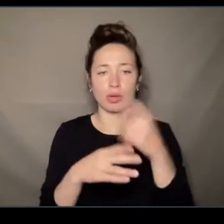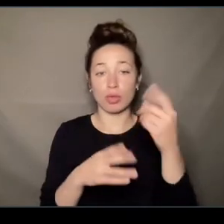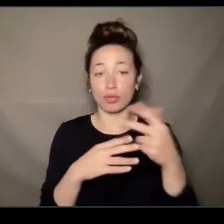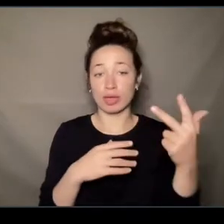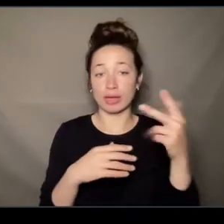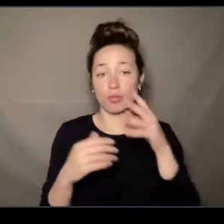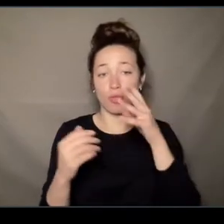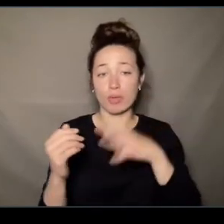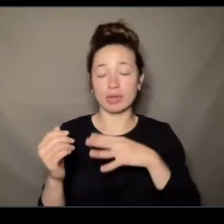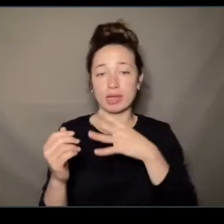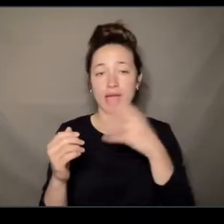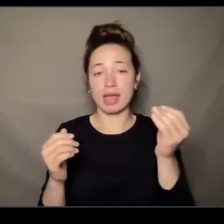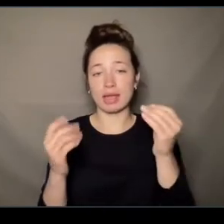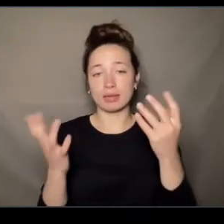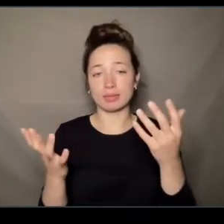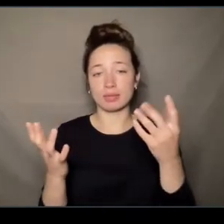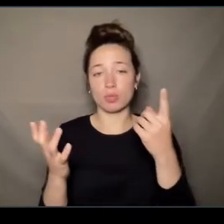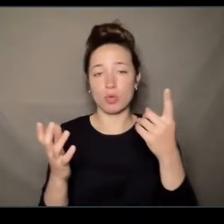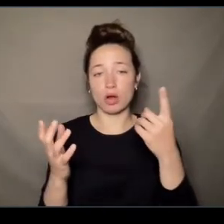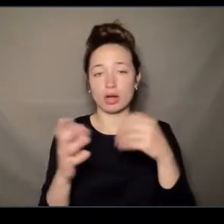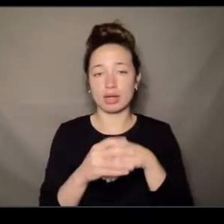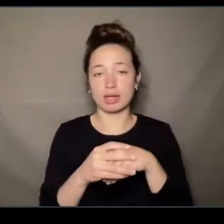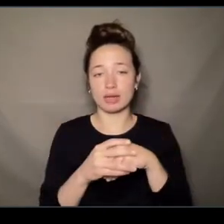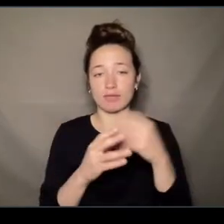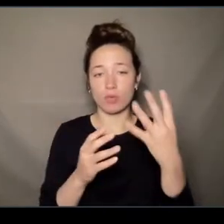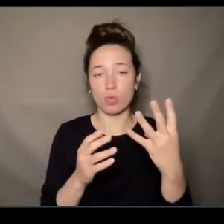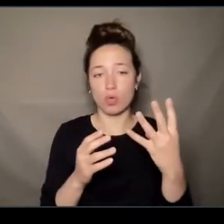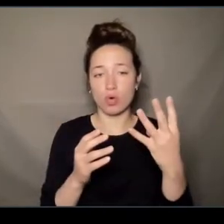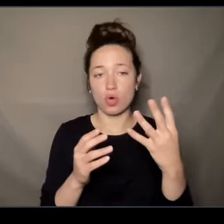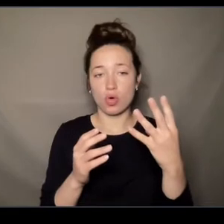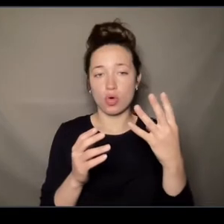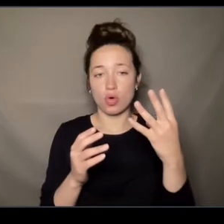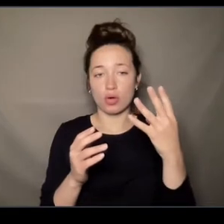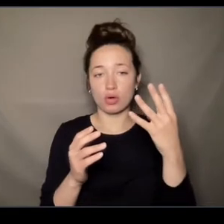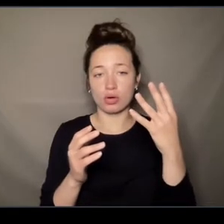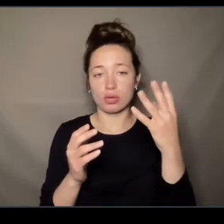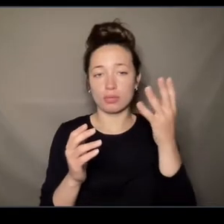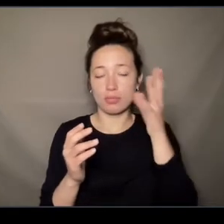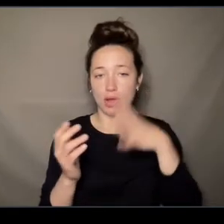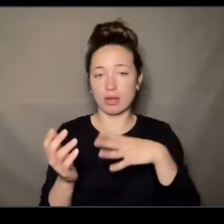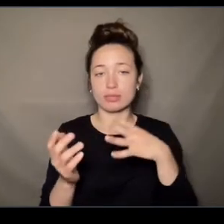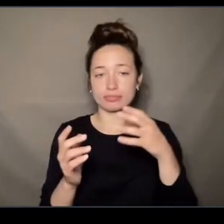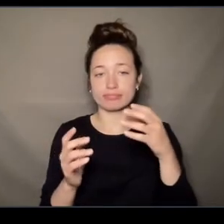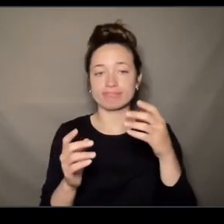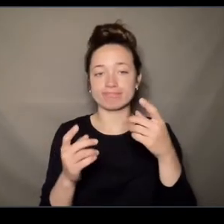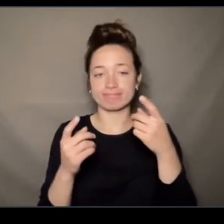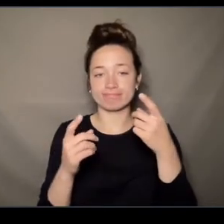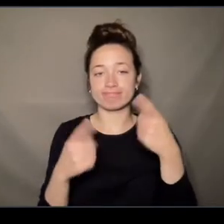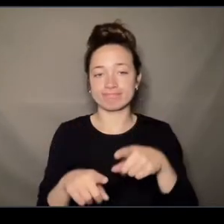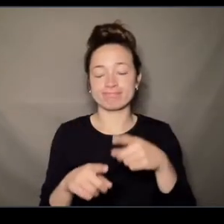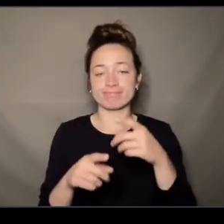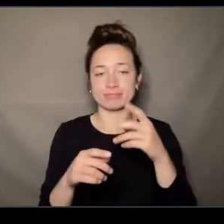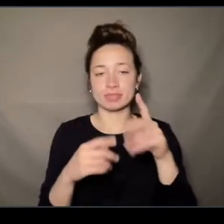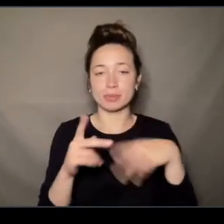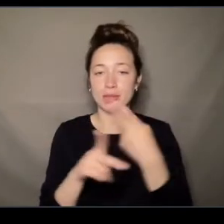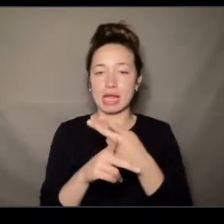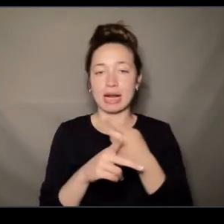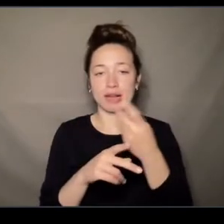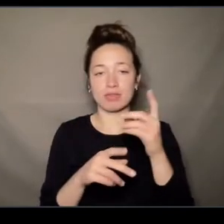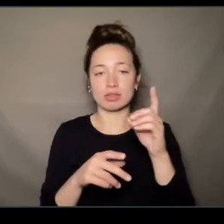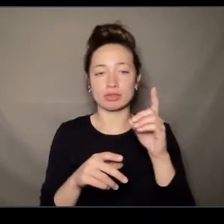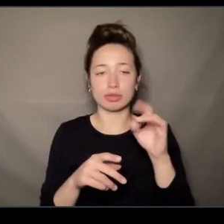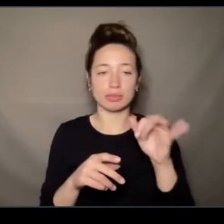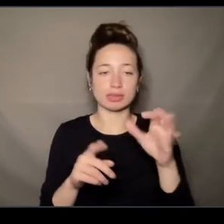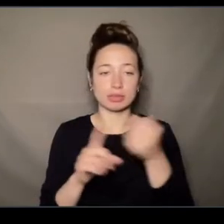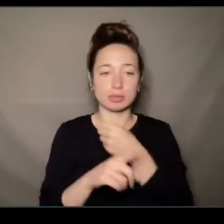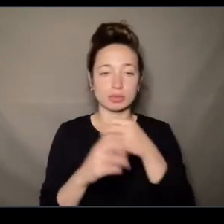women and 1 in 4 men have been subjected to some type of domestic abuse